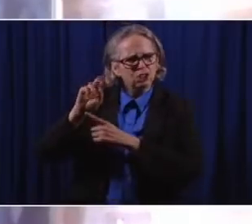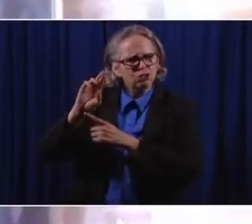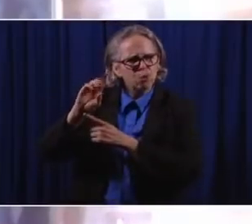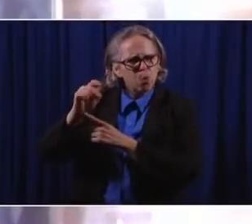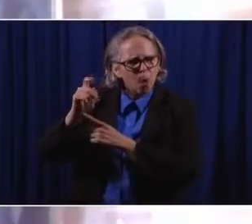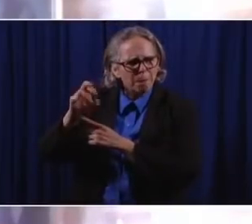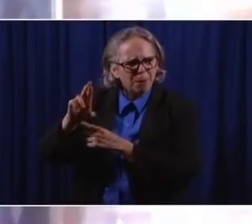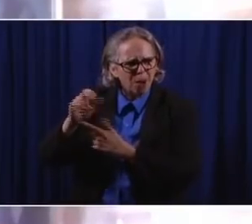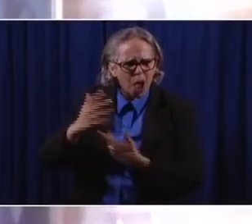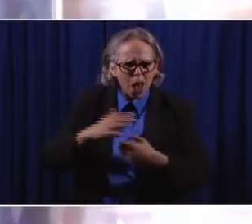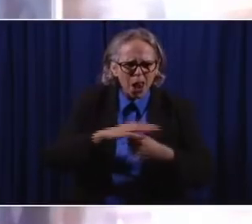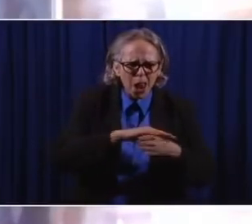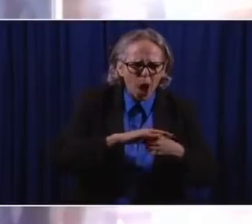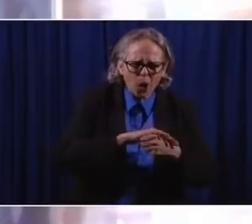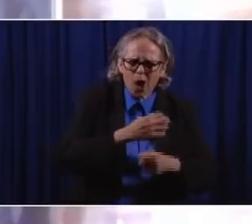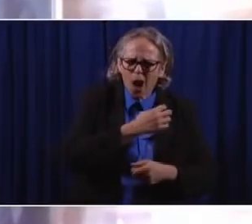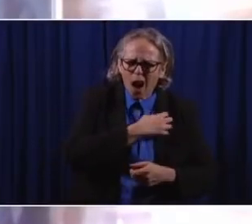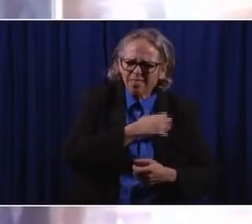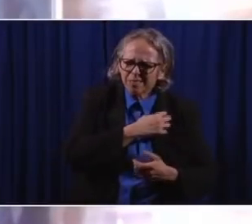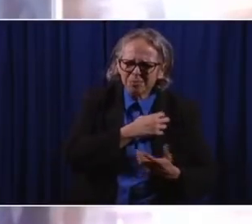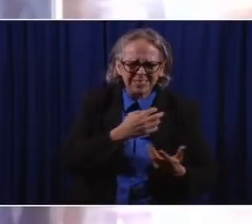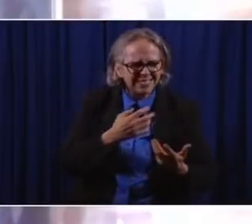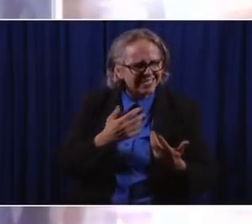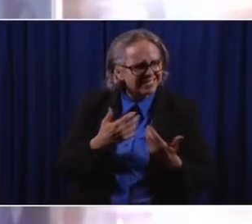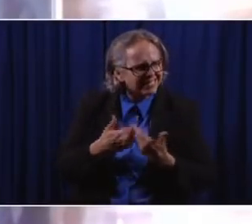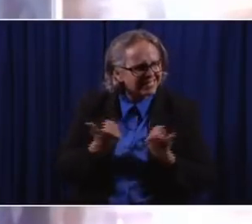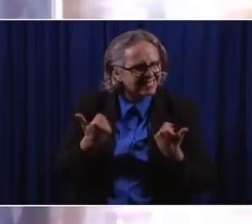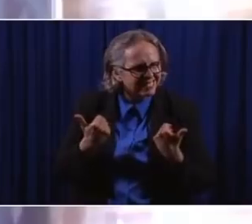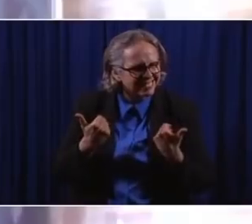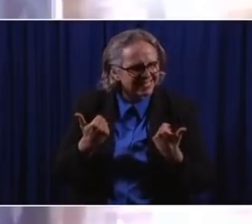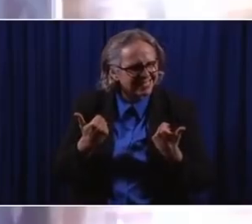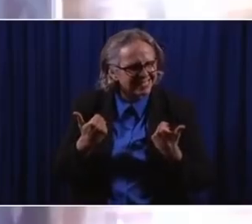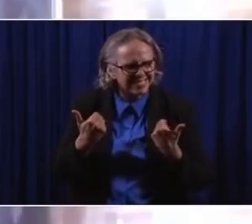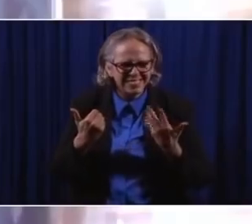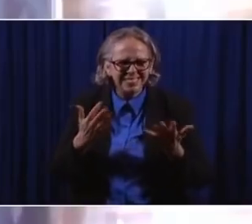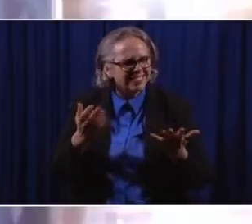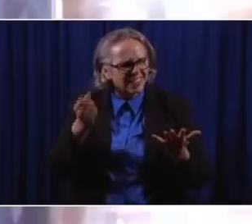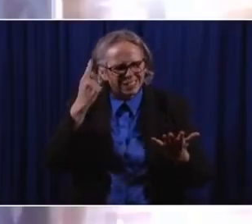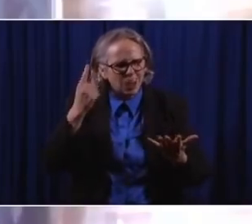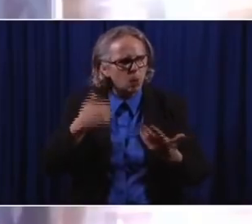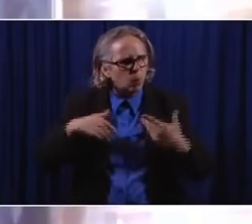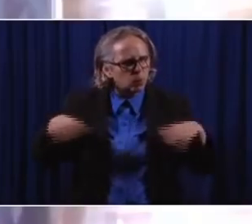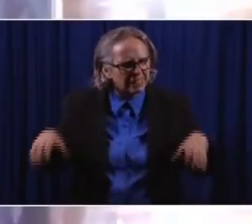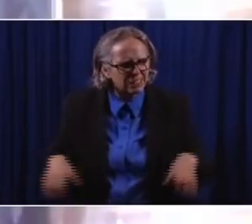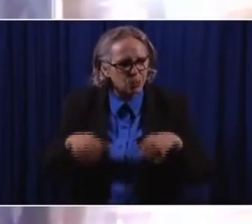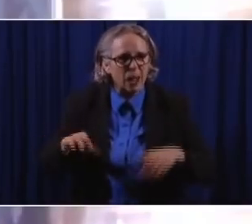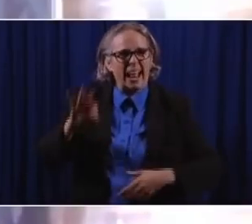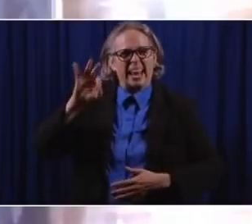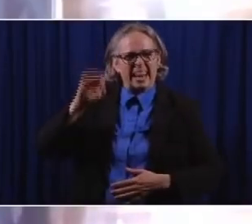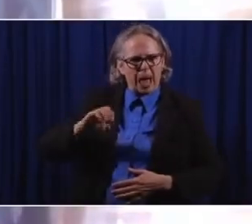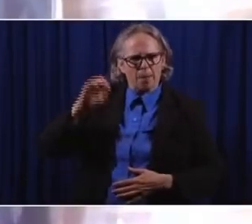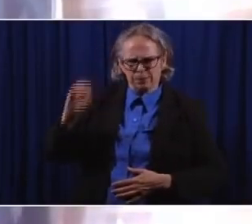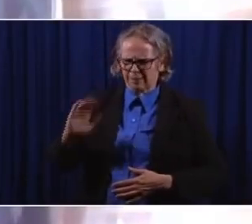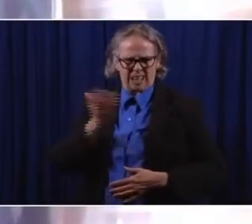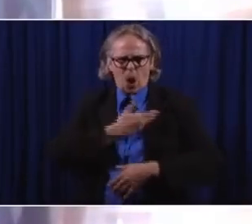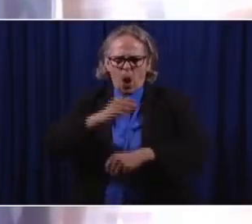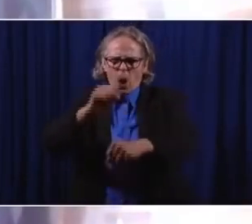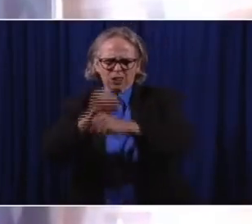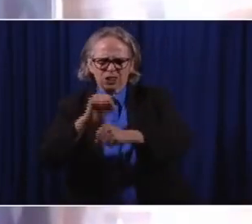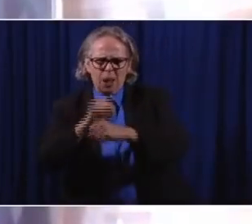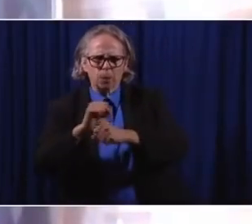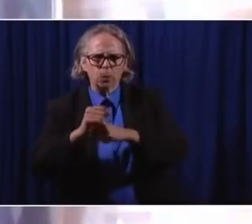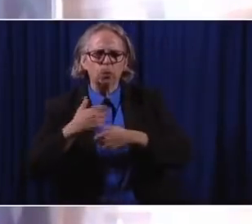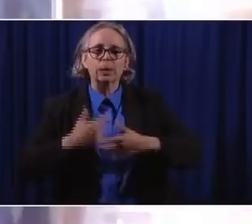only 20% of our job is self-initiated activity. And about 80% of our job, we basically respond to calls and act